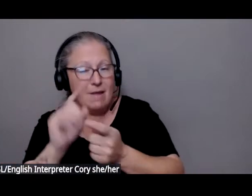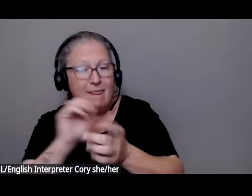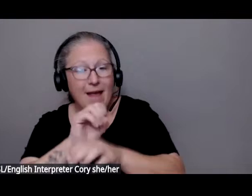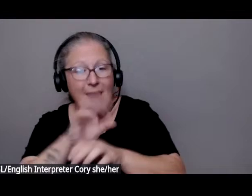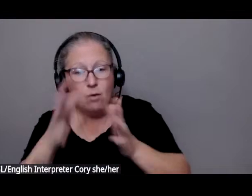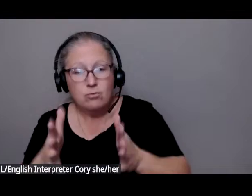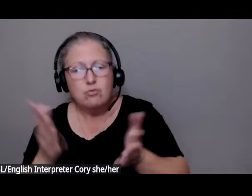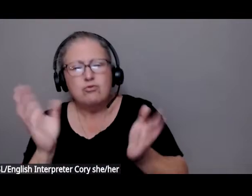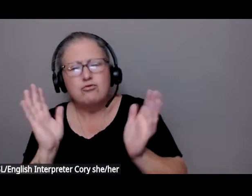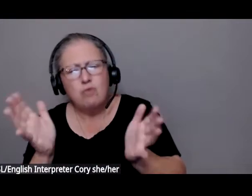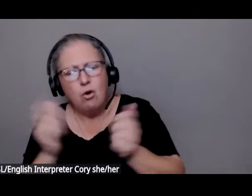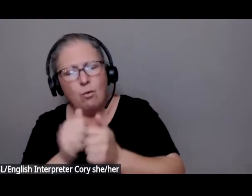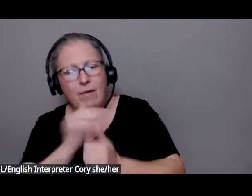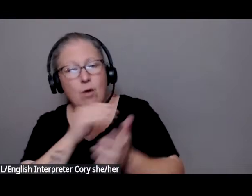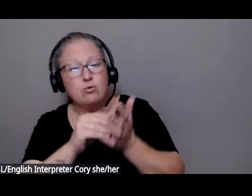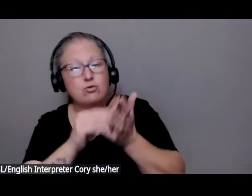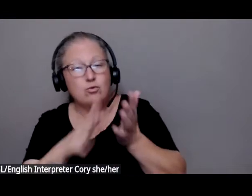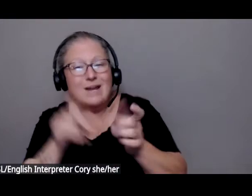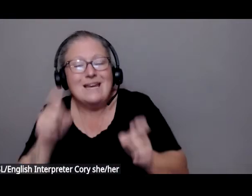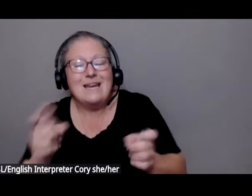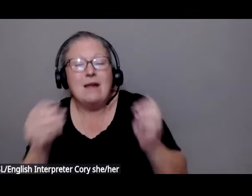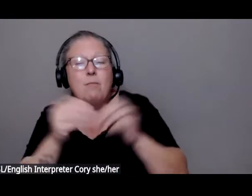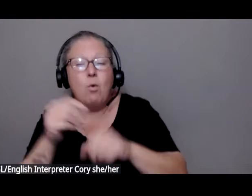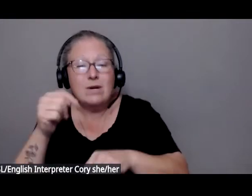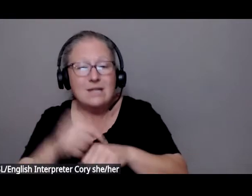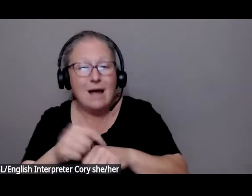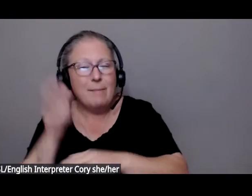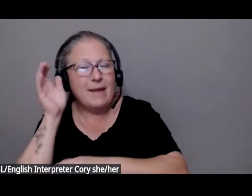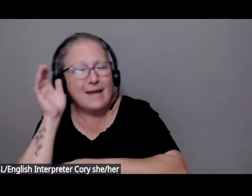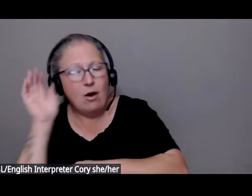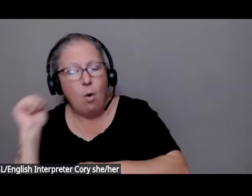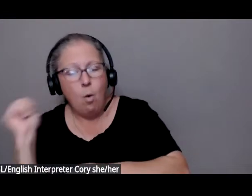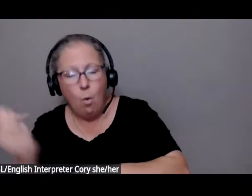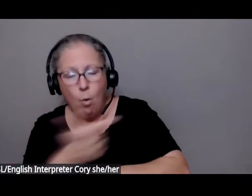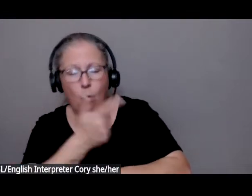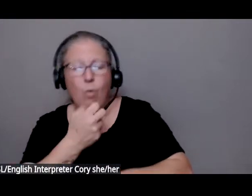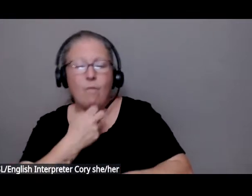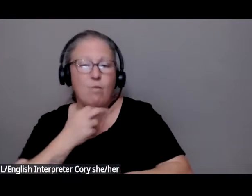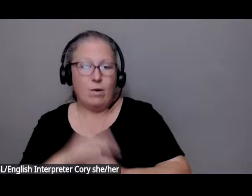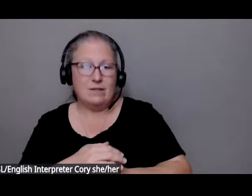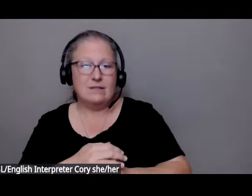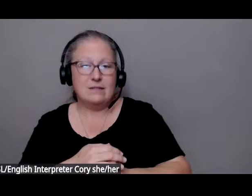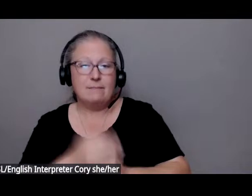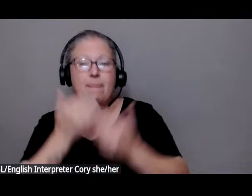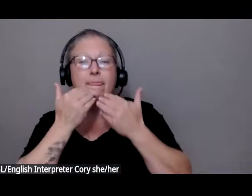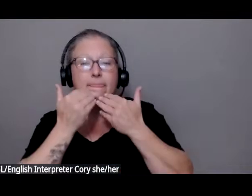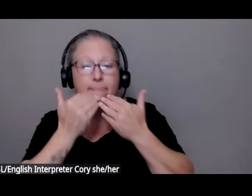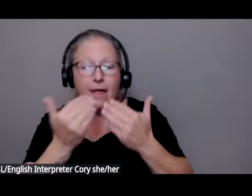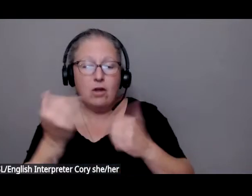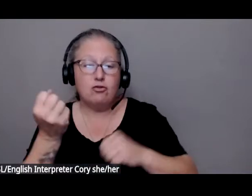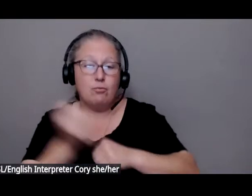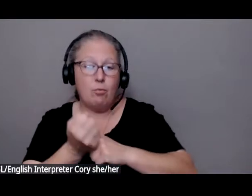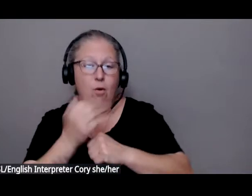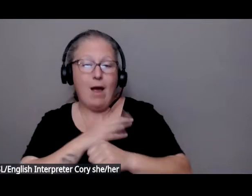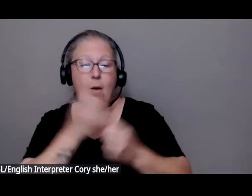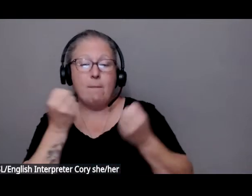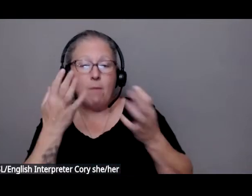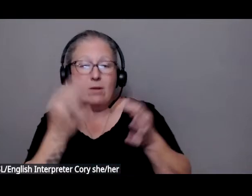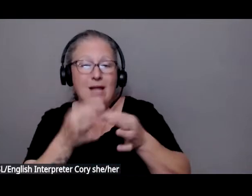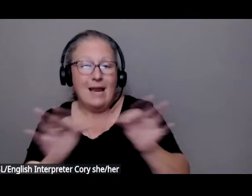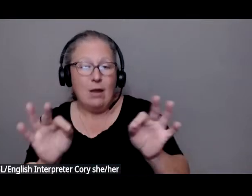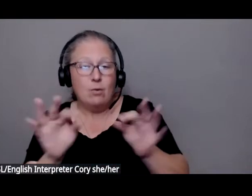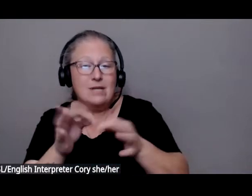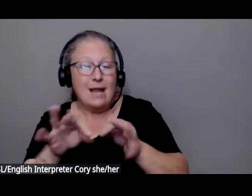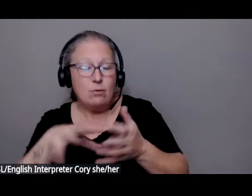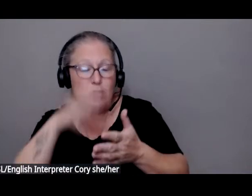to our students who need more time, and hear all of our voices. Thank you for supporting our multilingual language learners